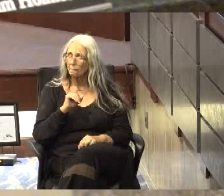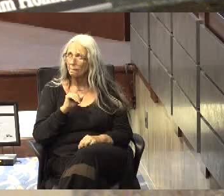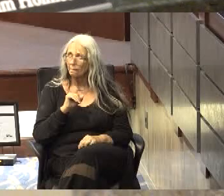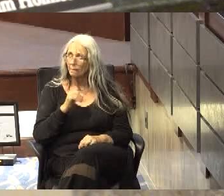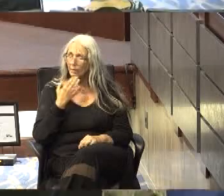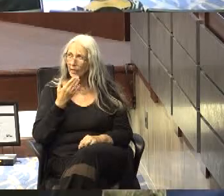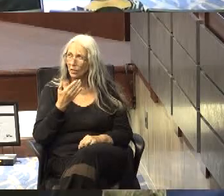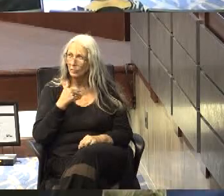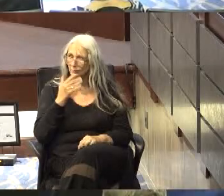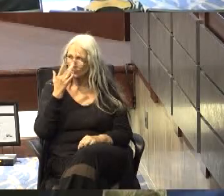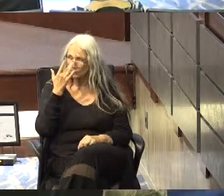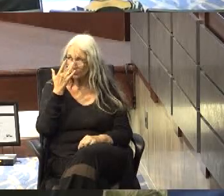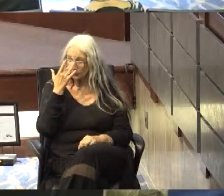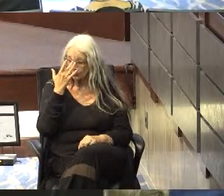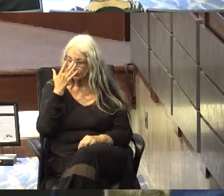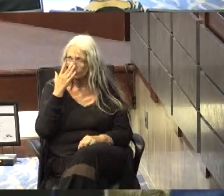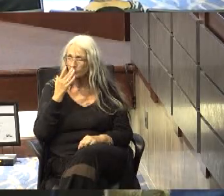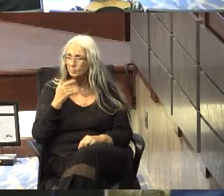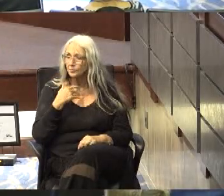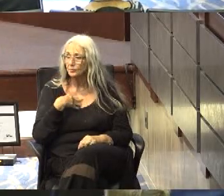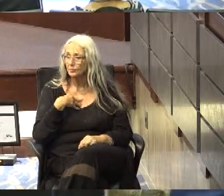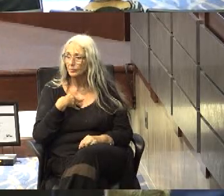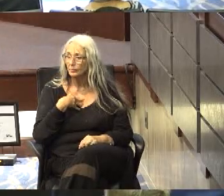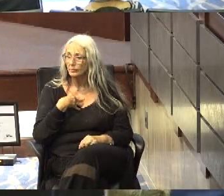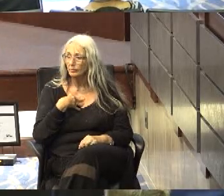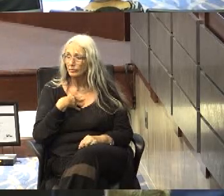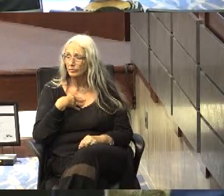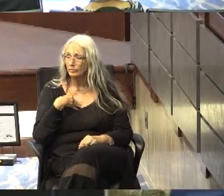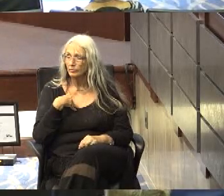Bradley. It's a great agenda.